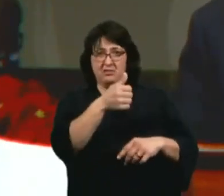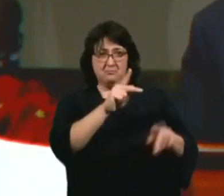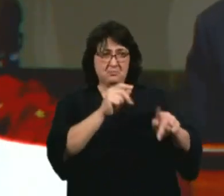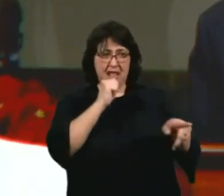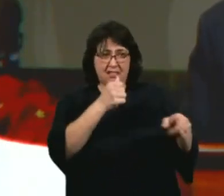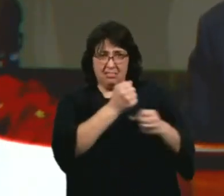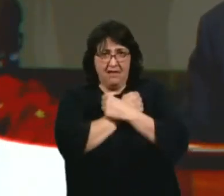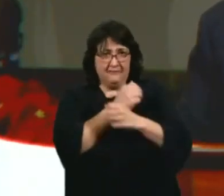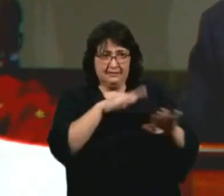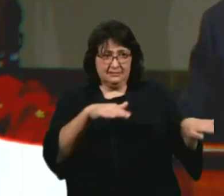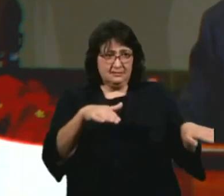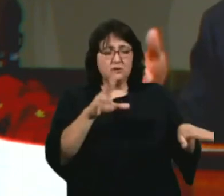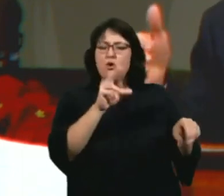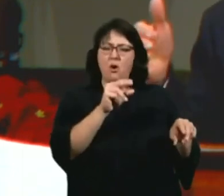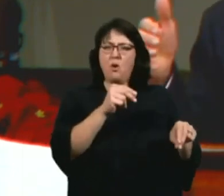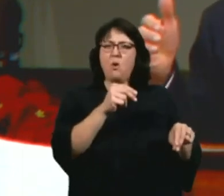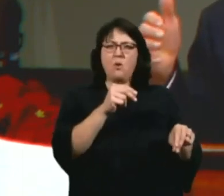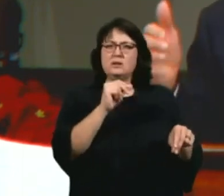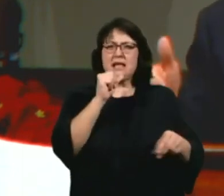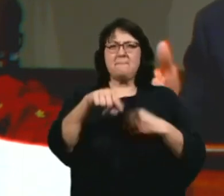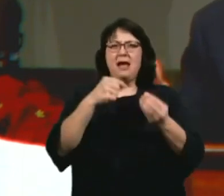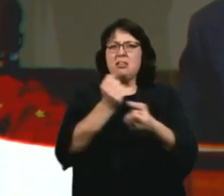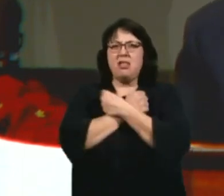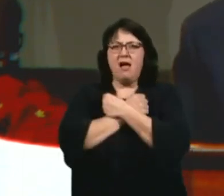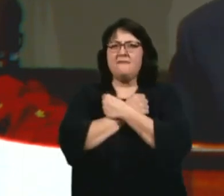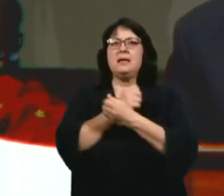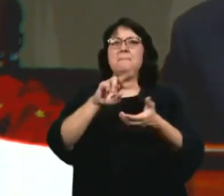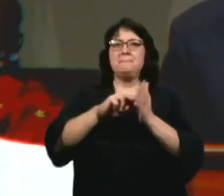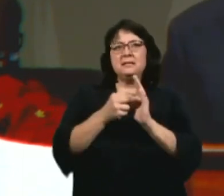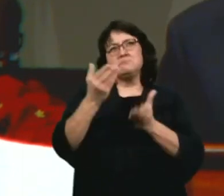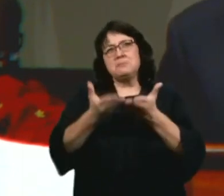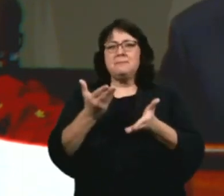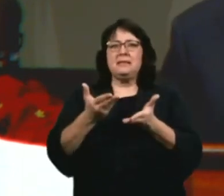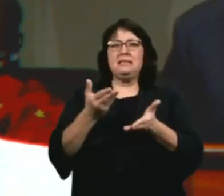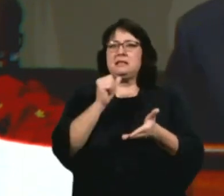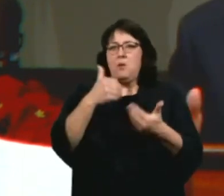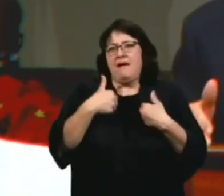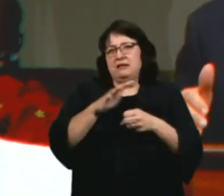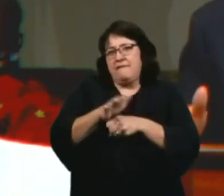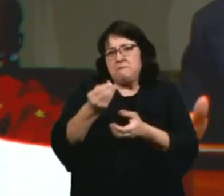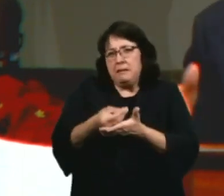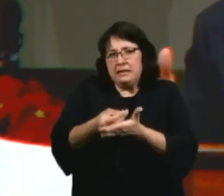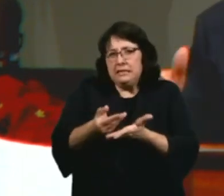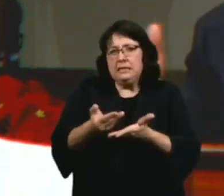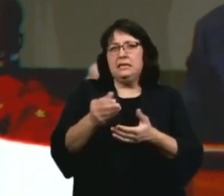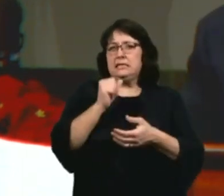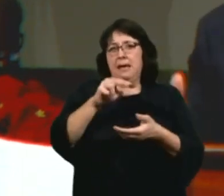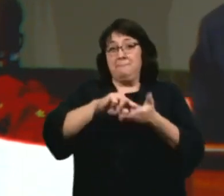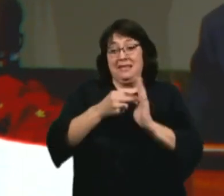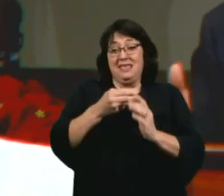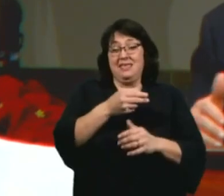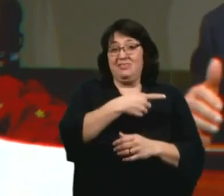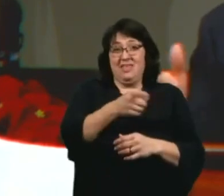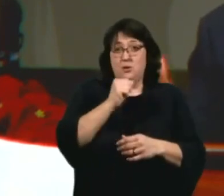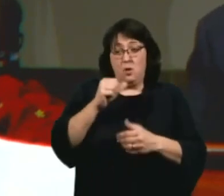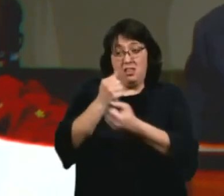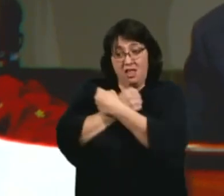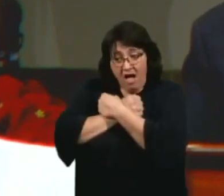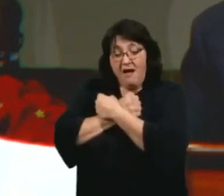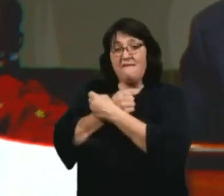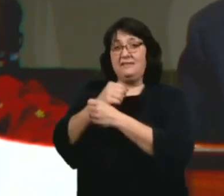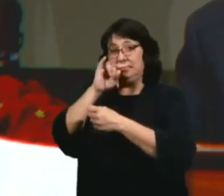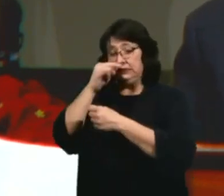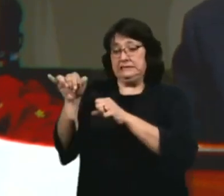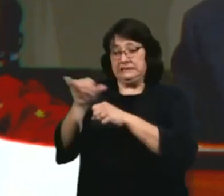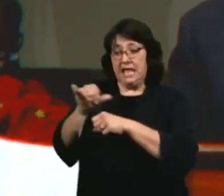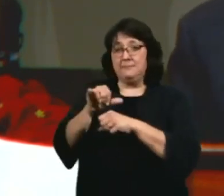matter of vision, it's a matter of maybe economics. It's not that they don't love their kids much as you love yours,